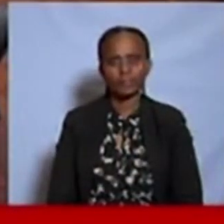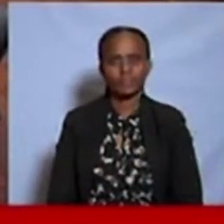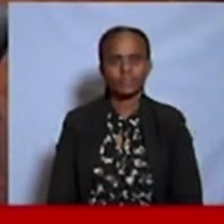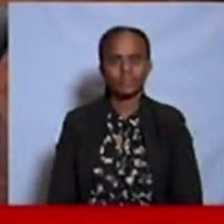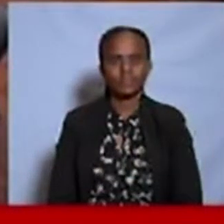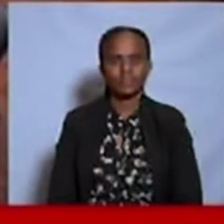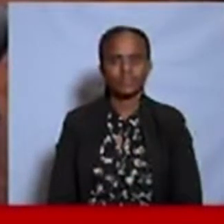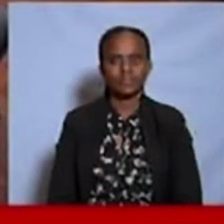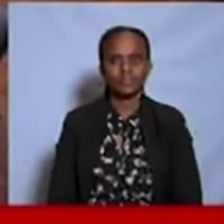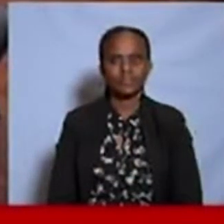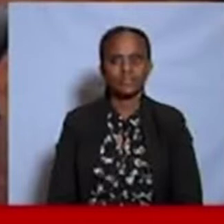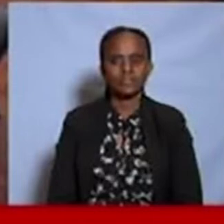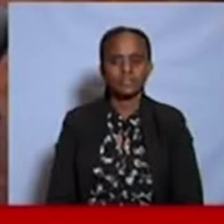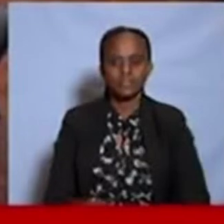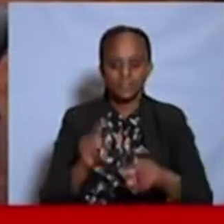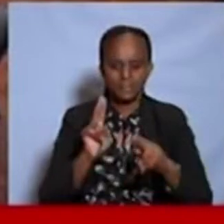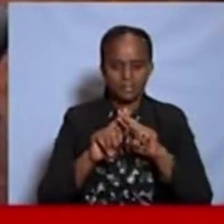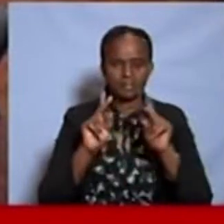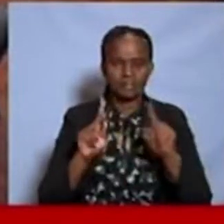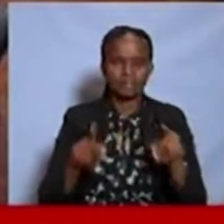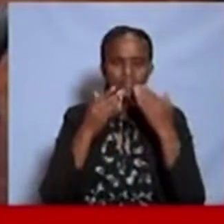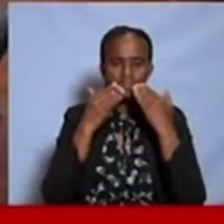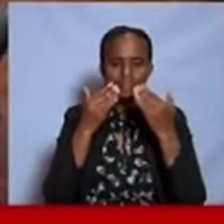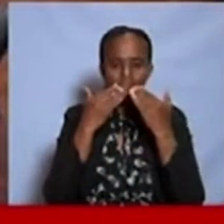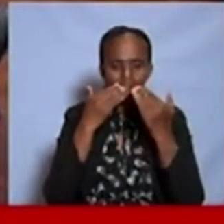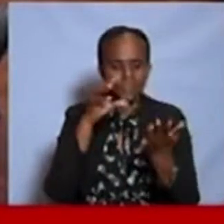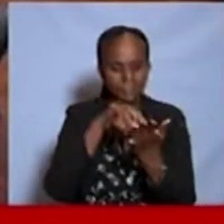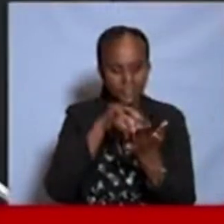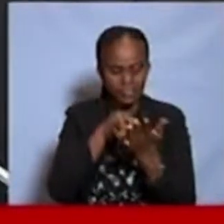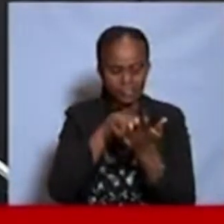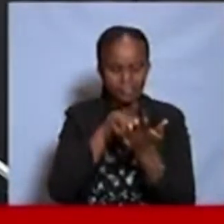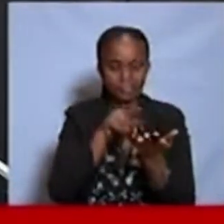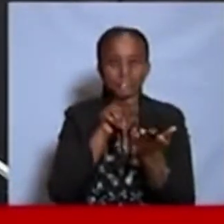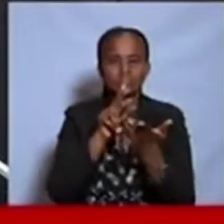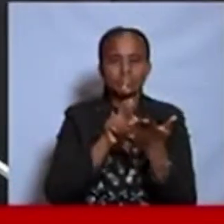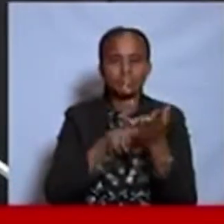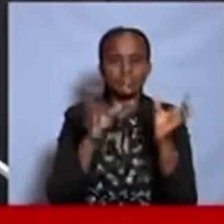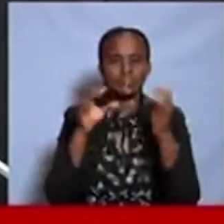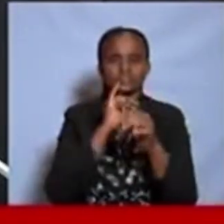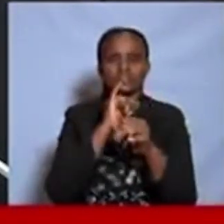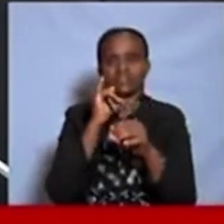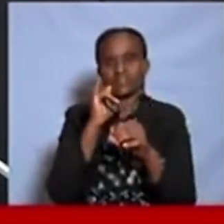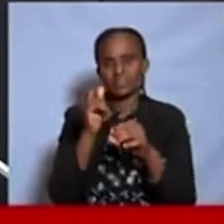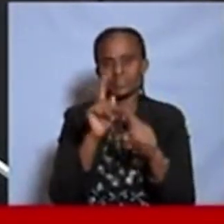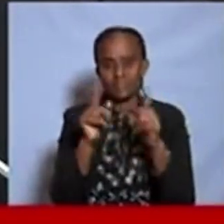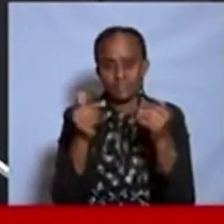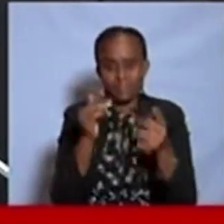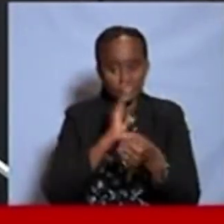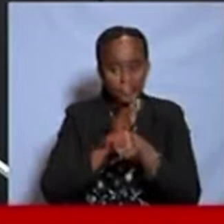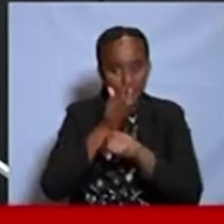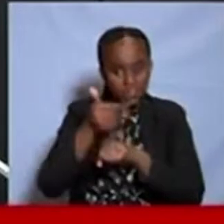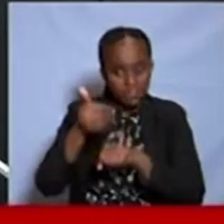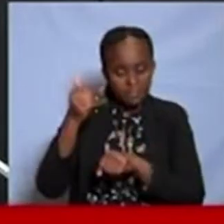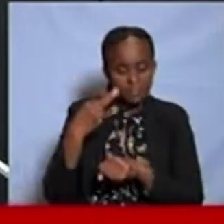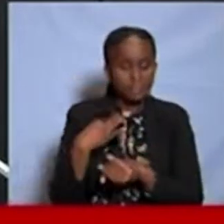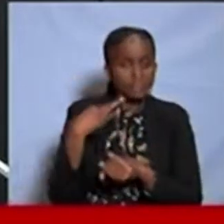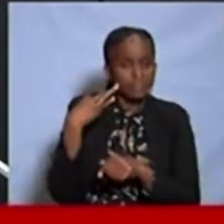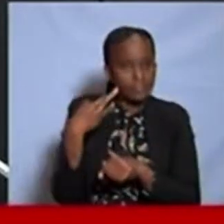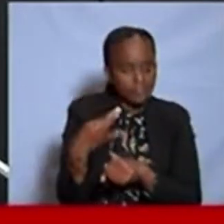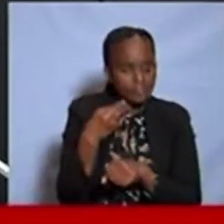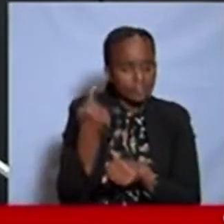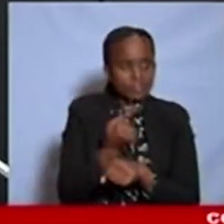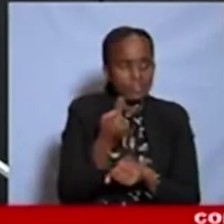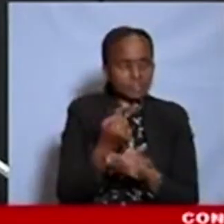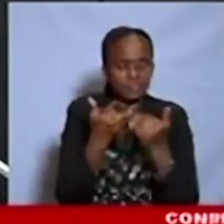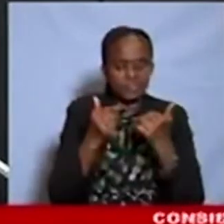Thank you, Chair. The matter has not yet been reported to Council, but after the application, it's only that now